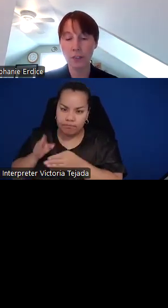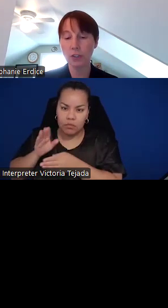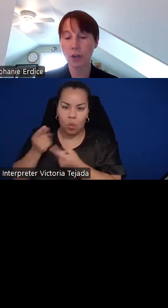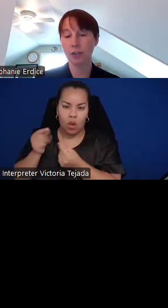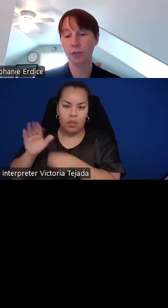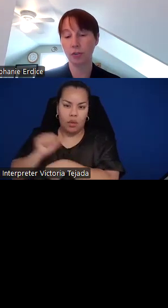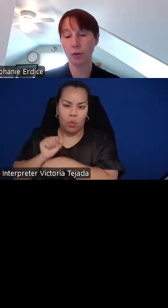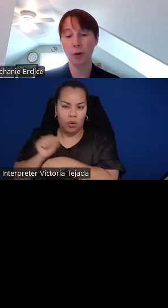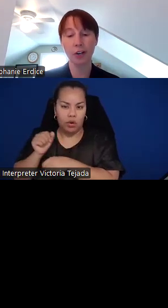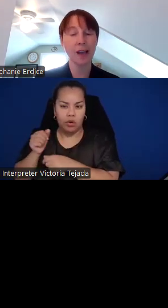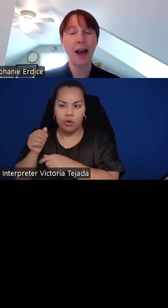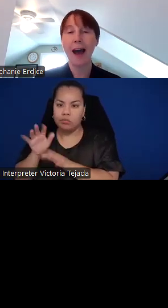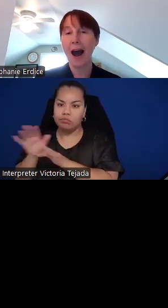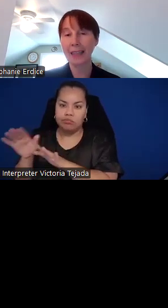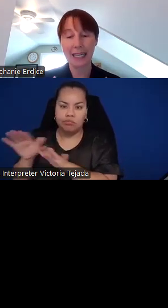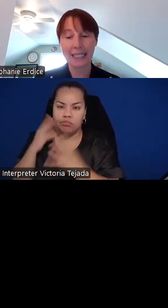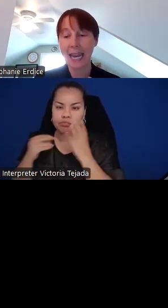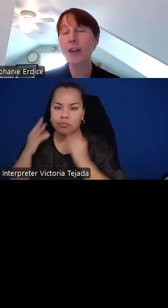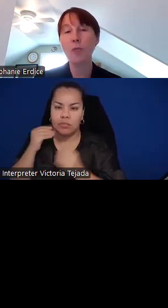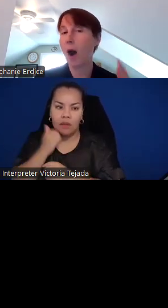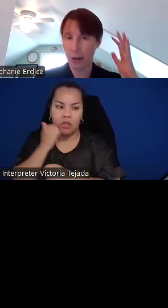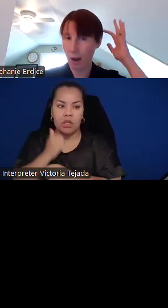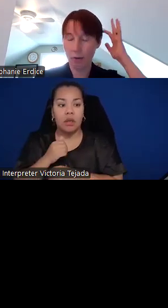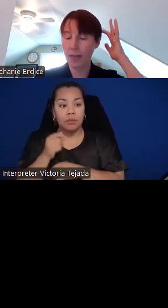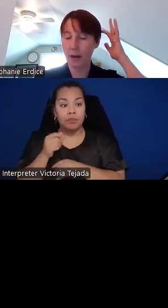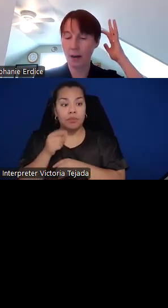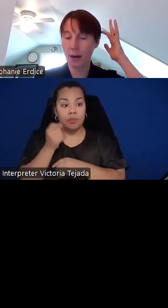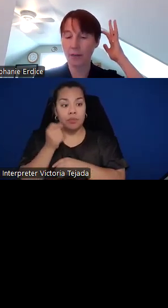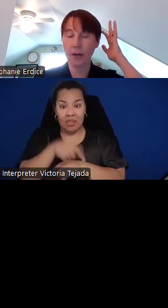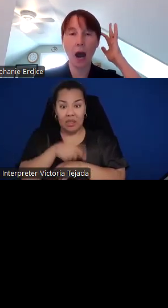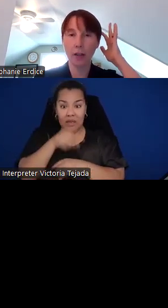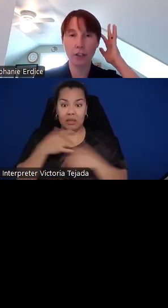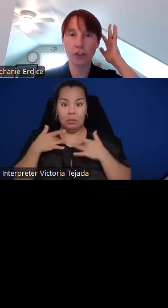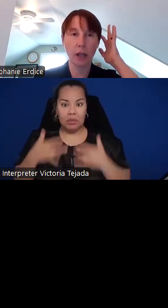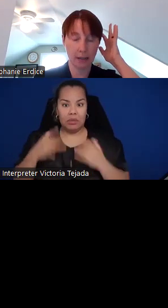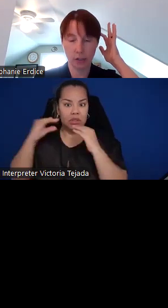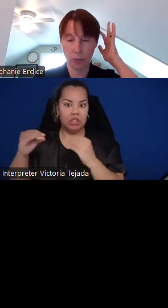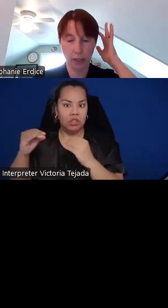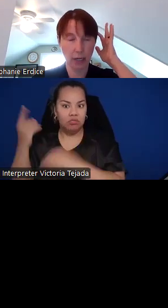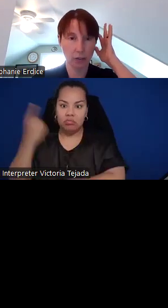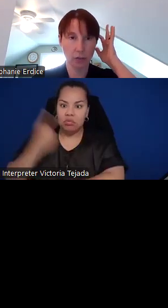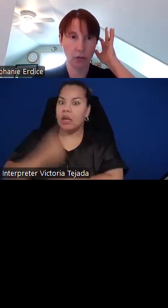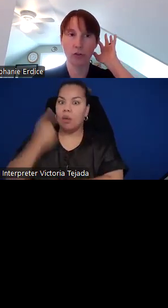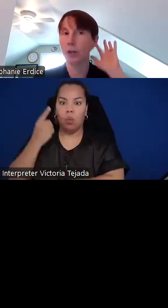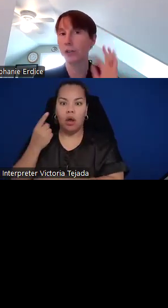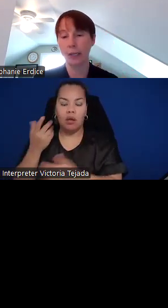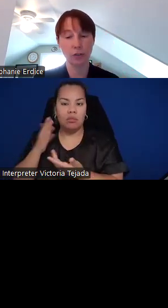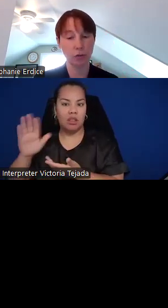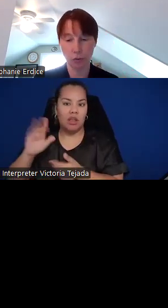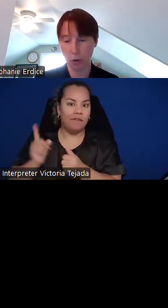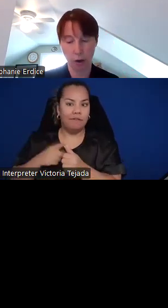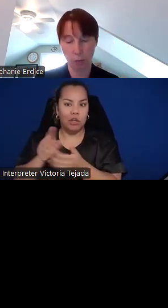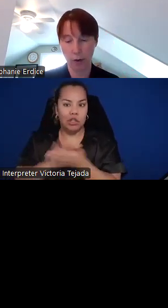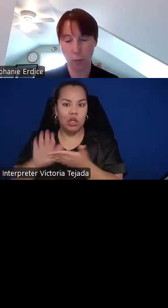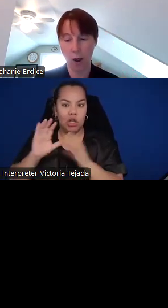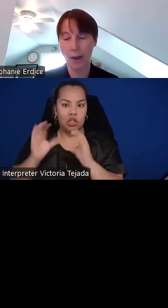are often taught to social workers on like day one of their kind of college classes relating to social work. So like